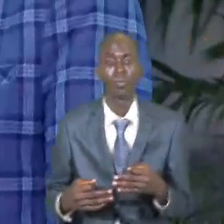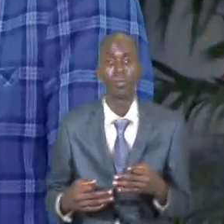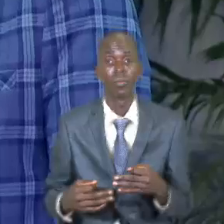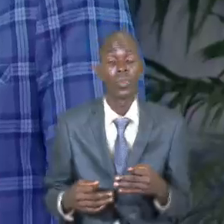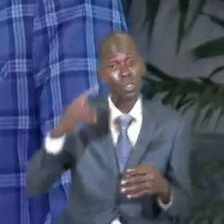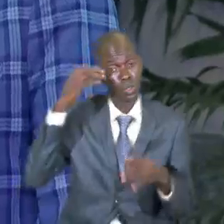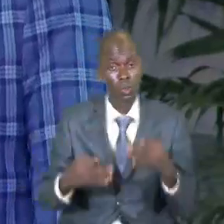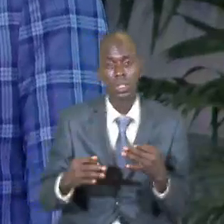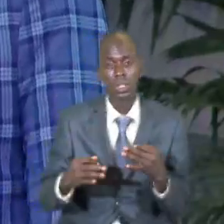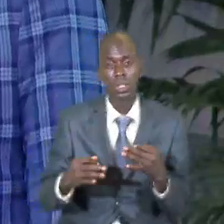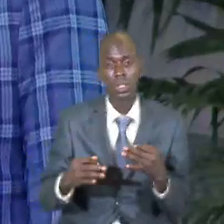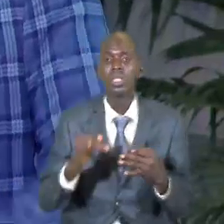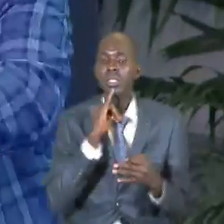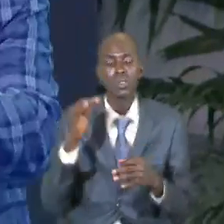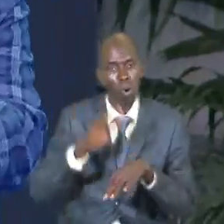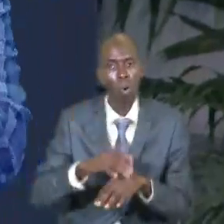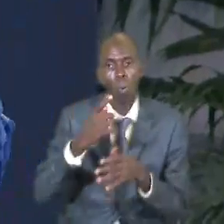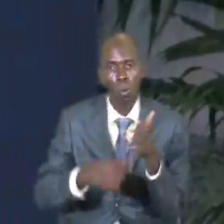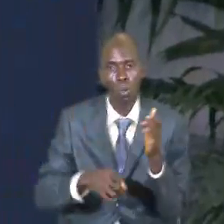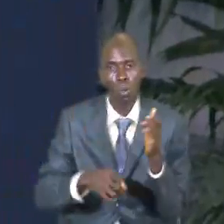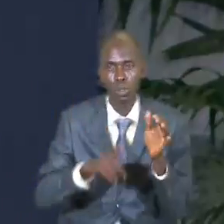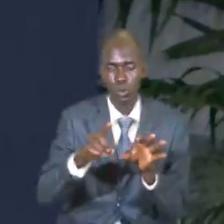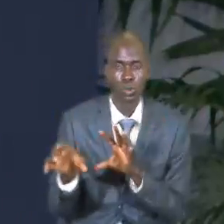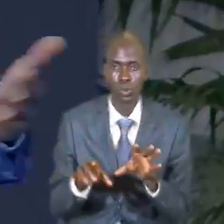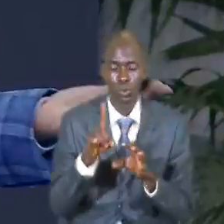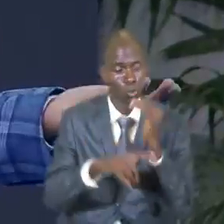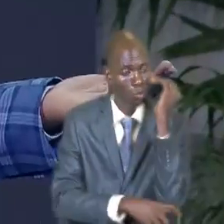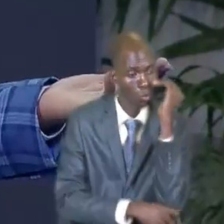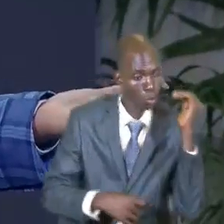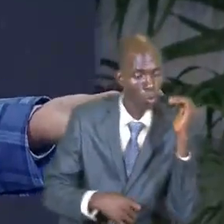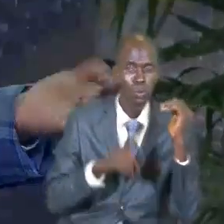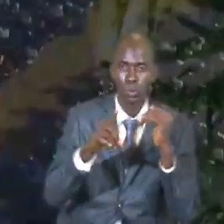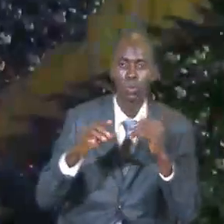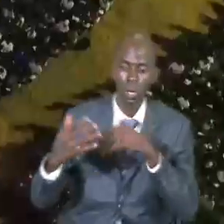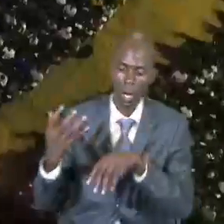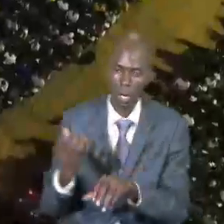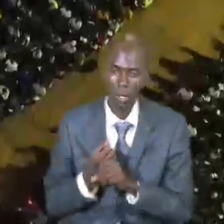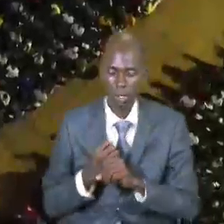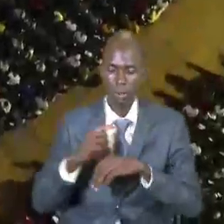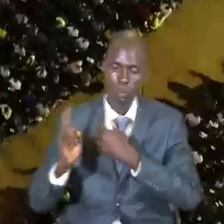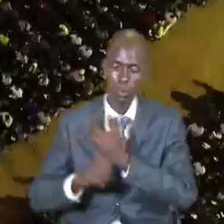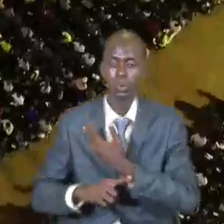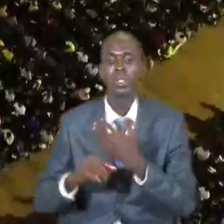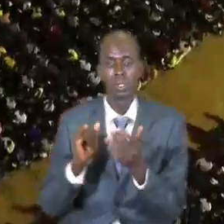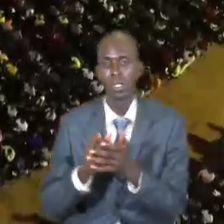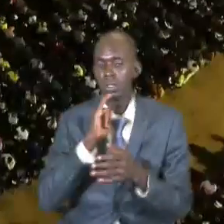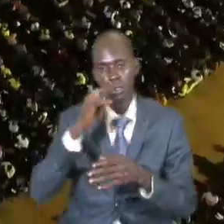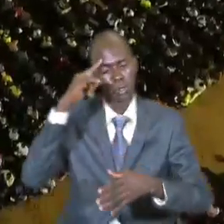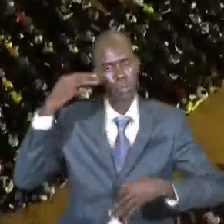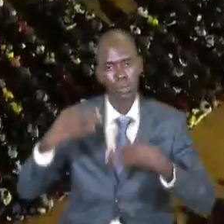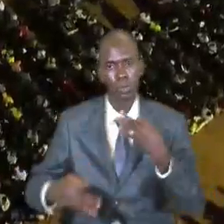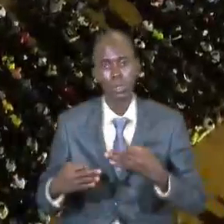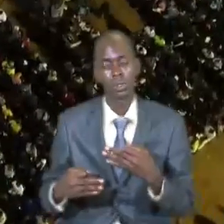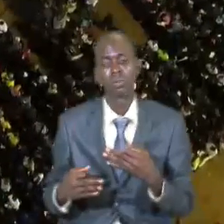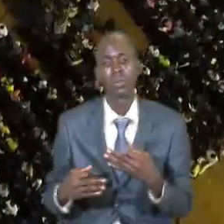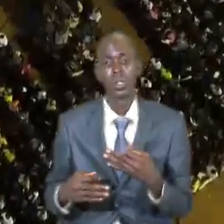then there's punishment. Justice. You are lazy and therefore there is no progress. There is justice. You planted